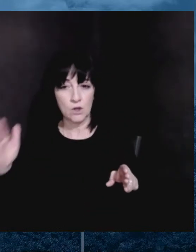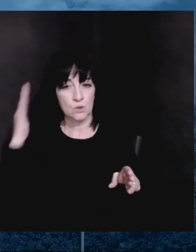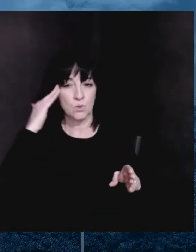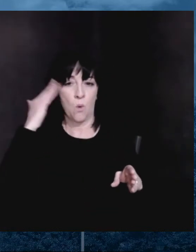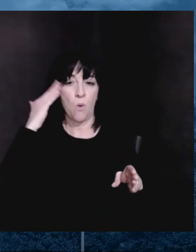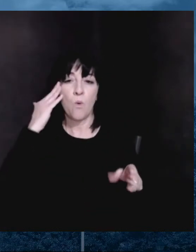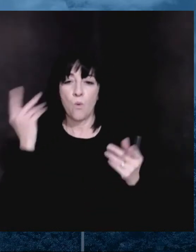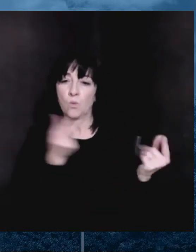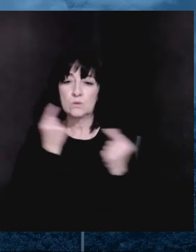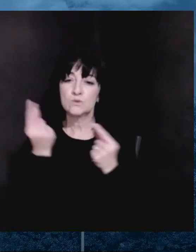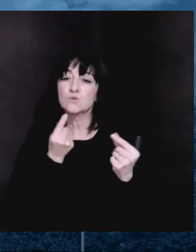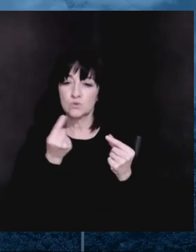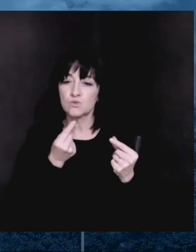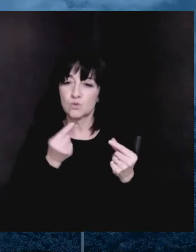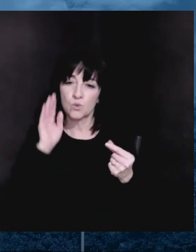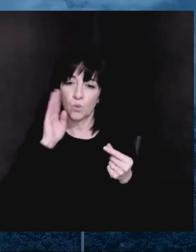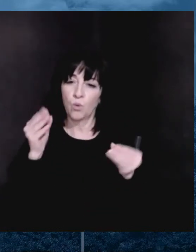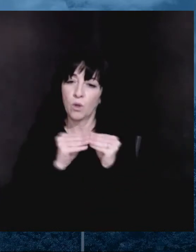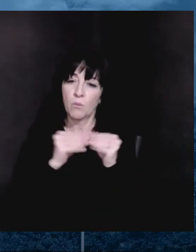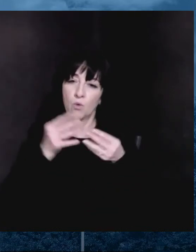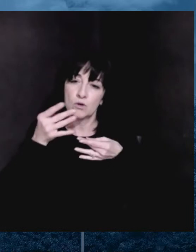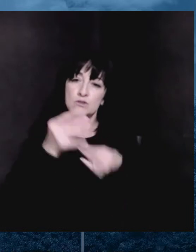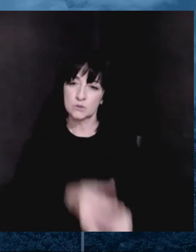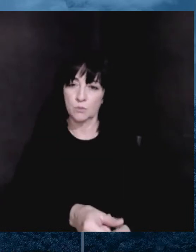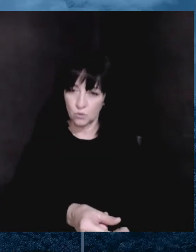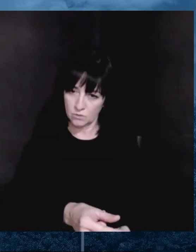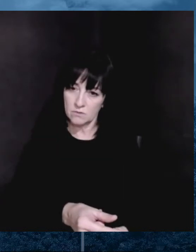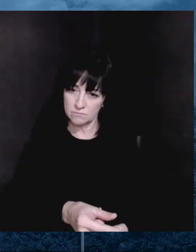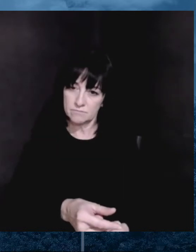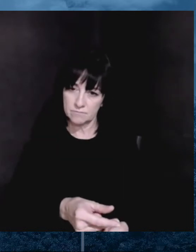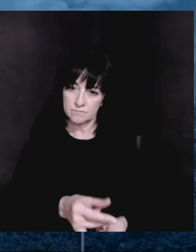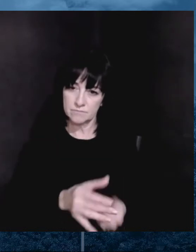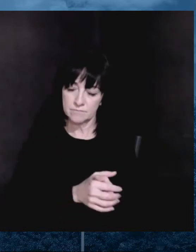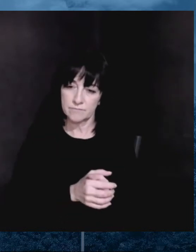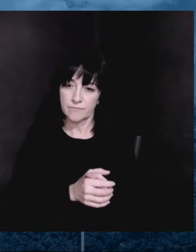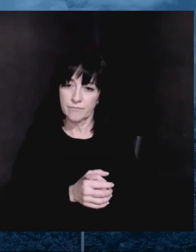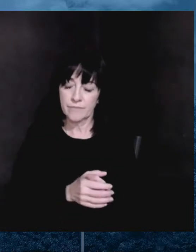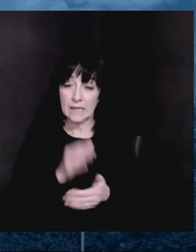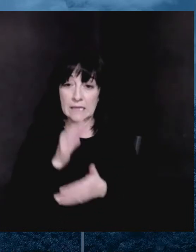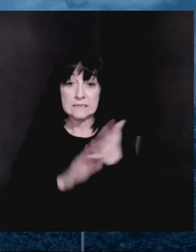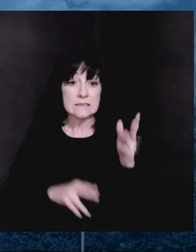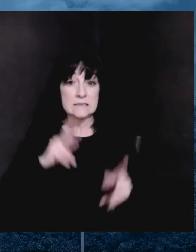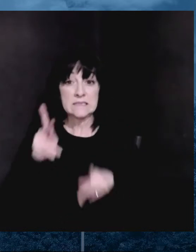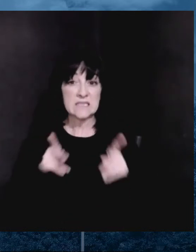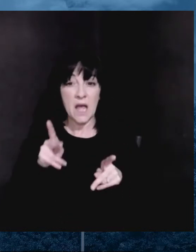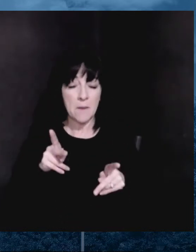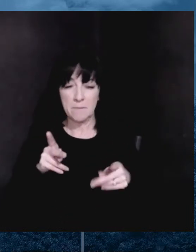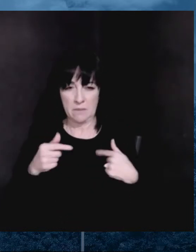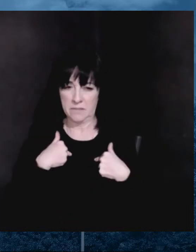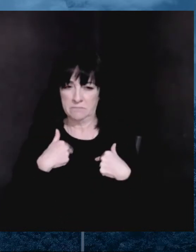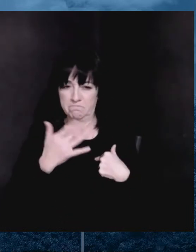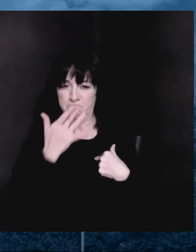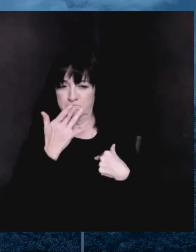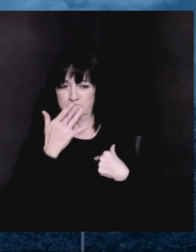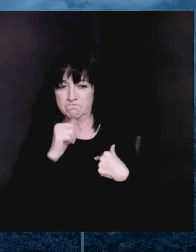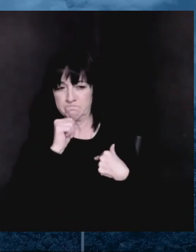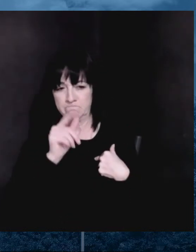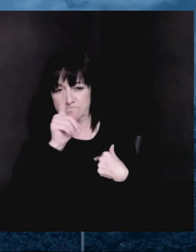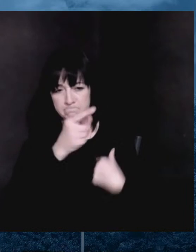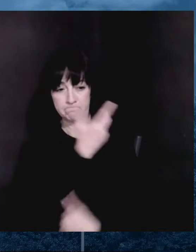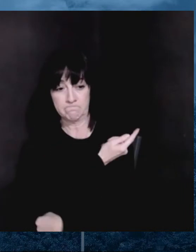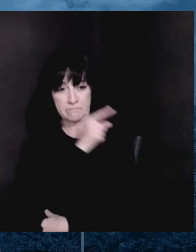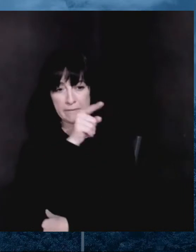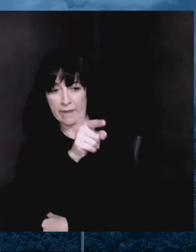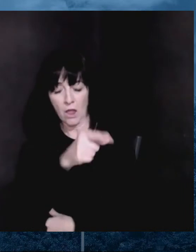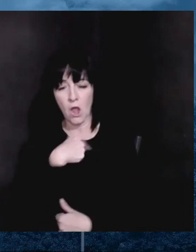that personally make the most sense for them. And I think we're really excited about the